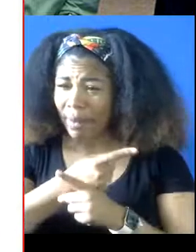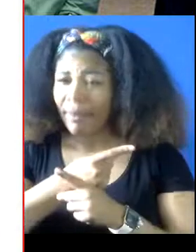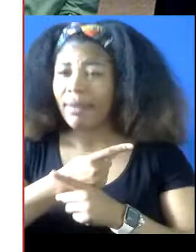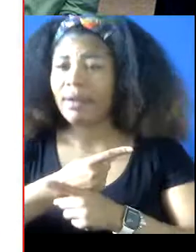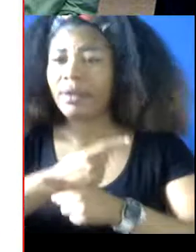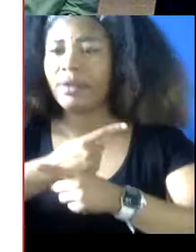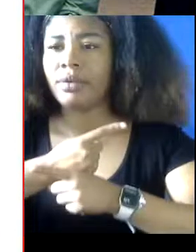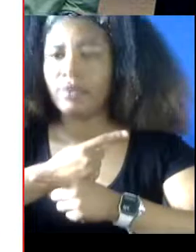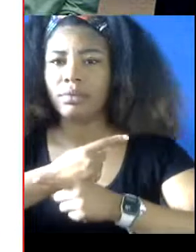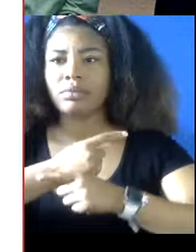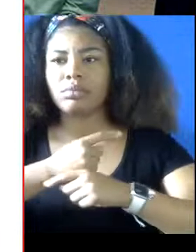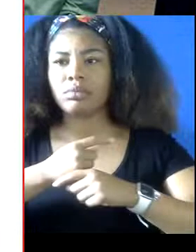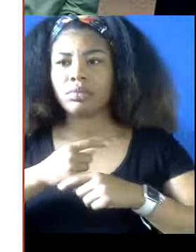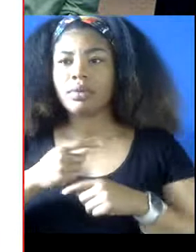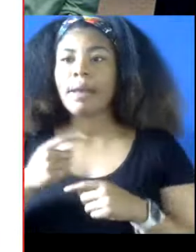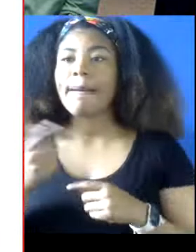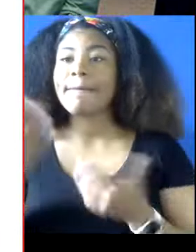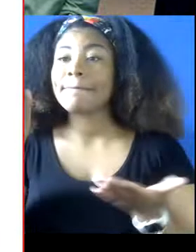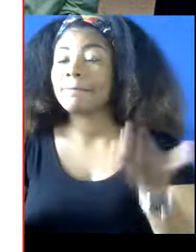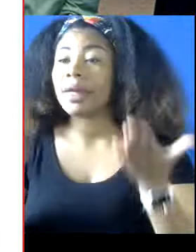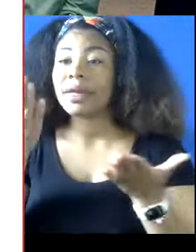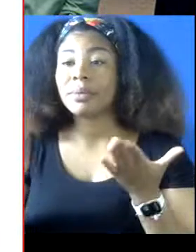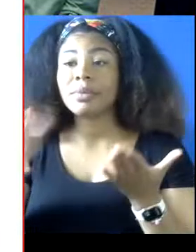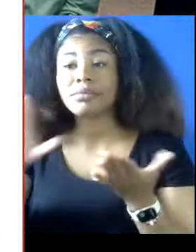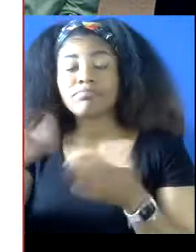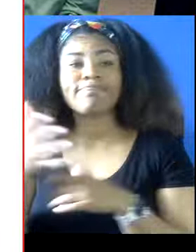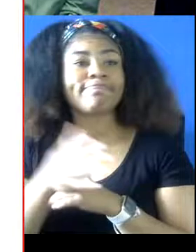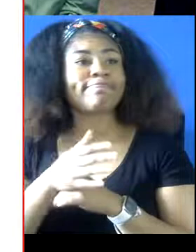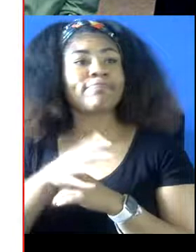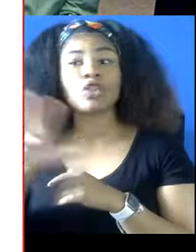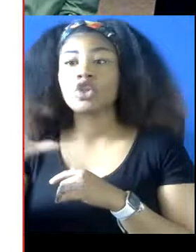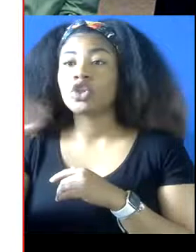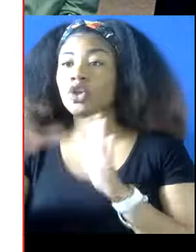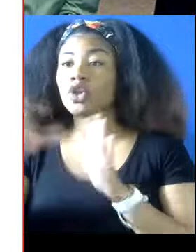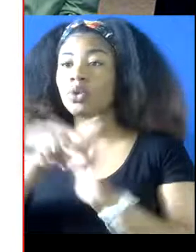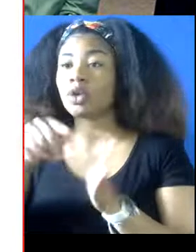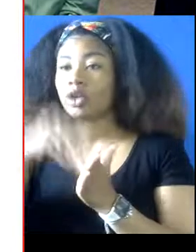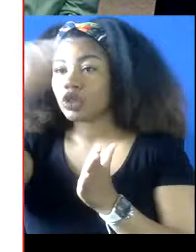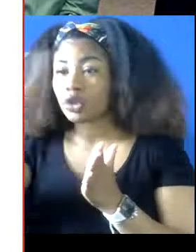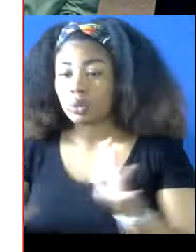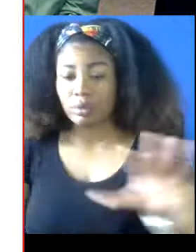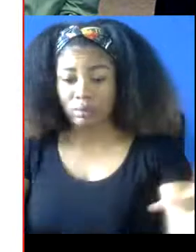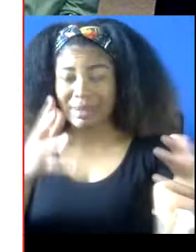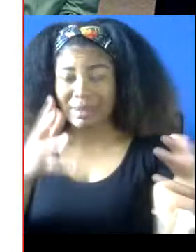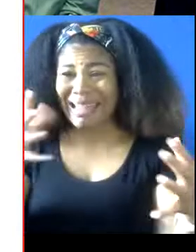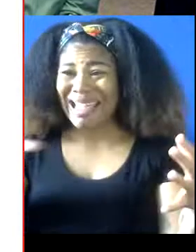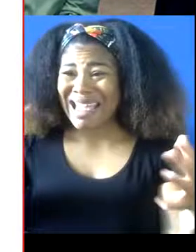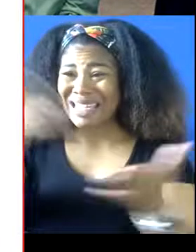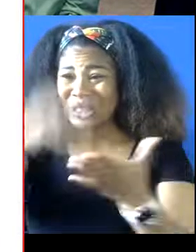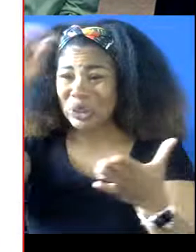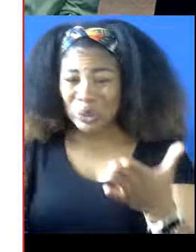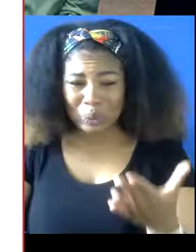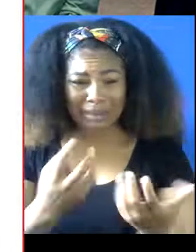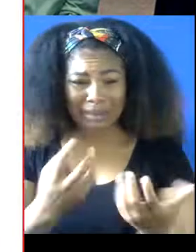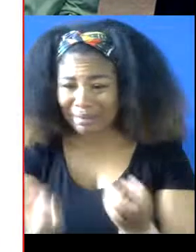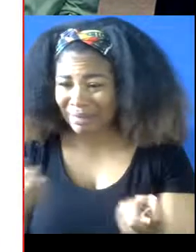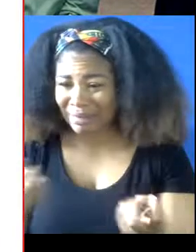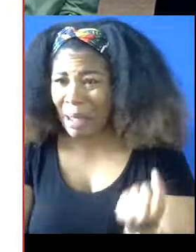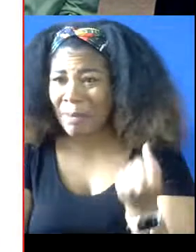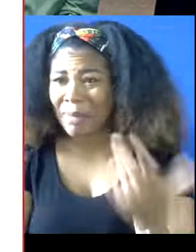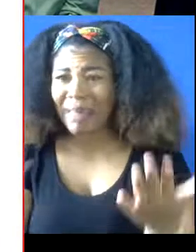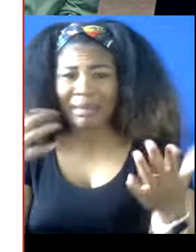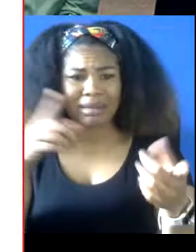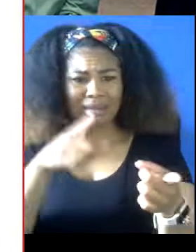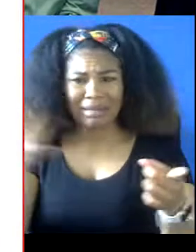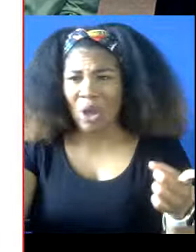you've got 18 third graders, and 18 different brains, what am I going to do with all that? How can I